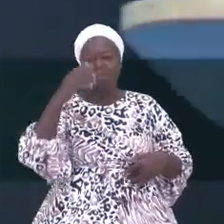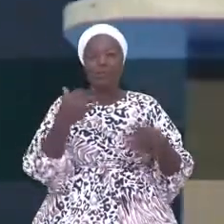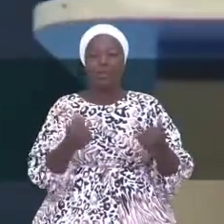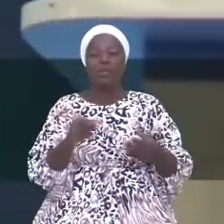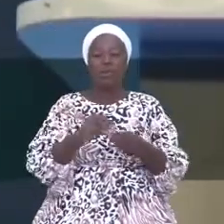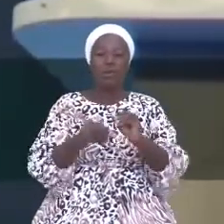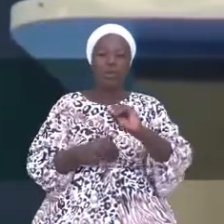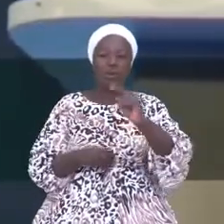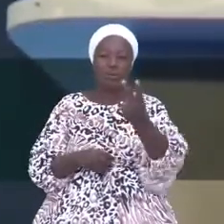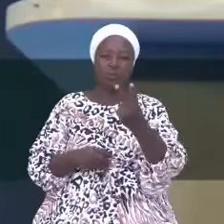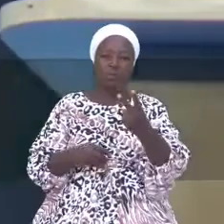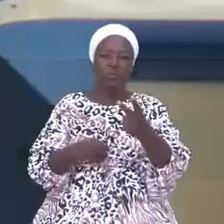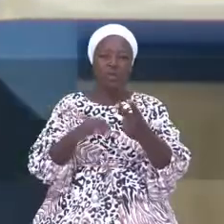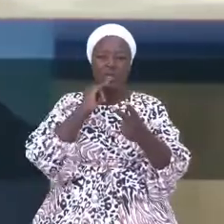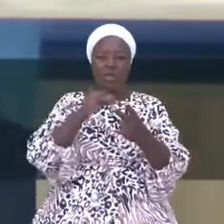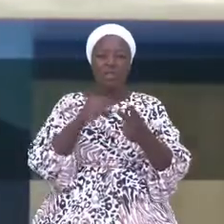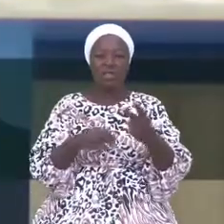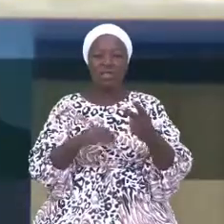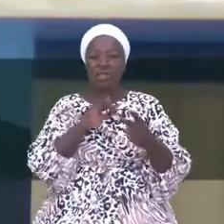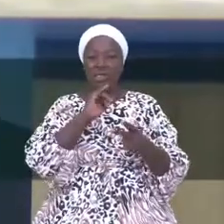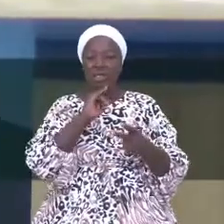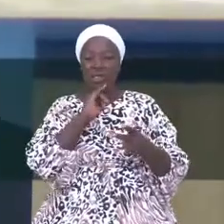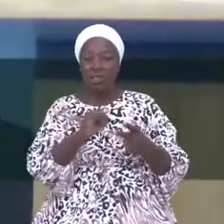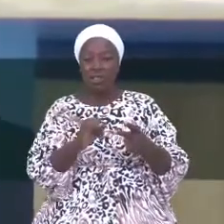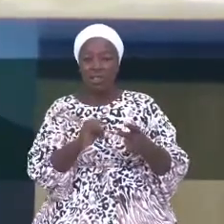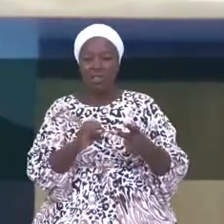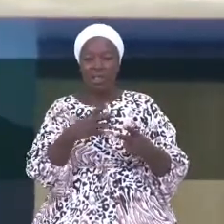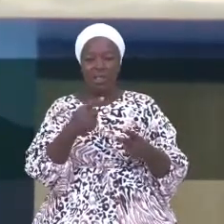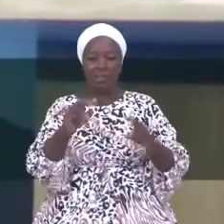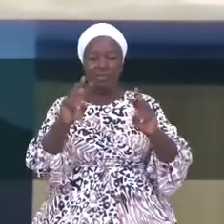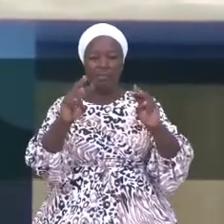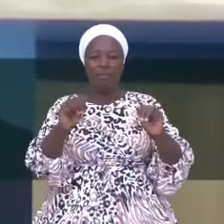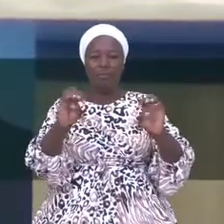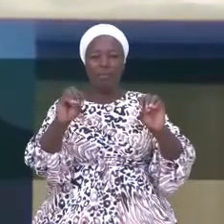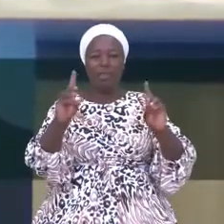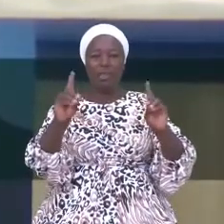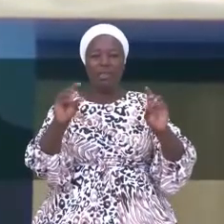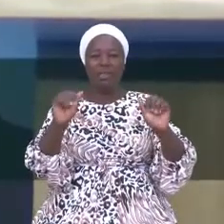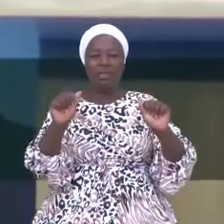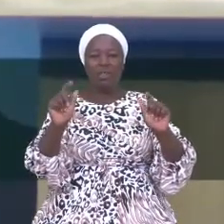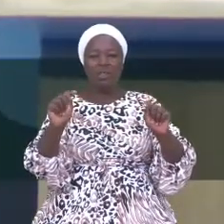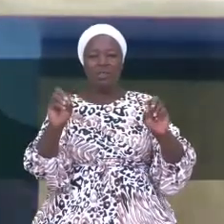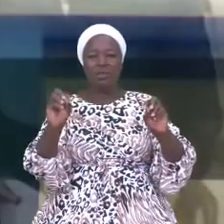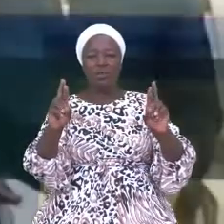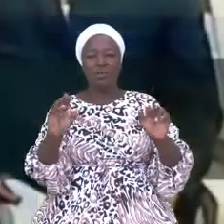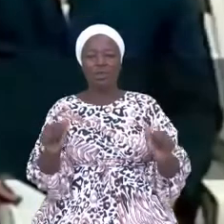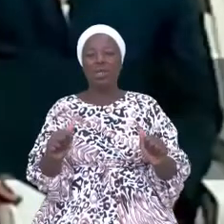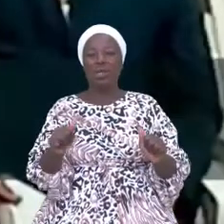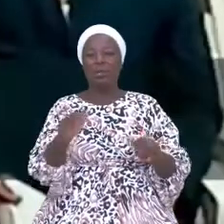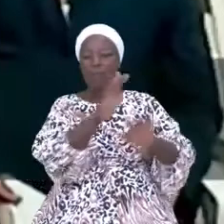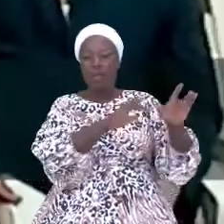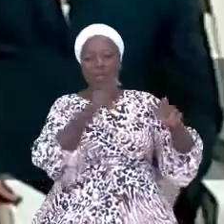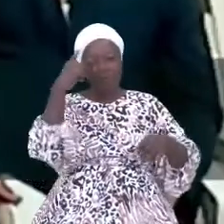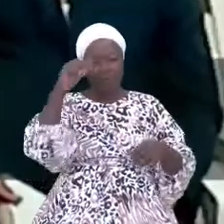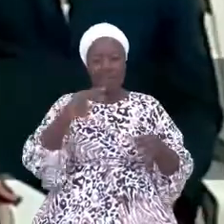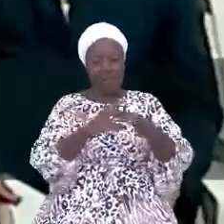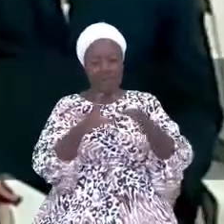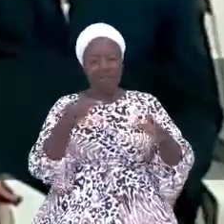his mediatorial mercy for the release of slaves.